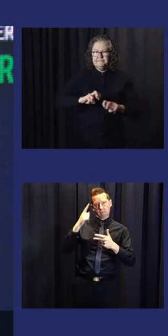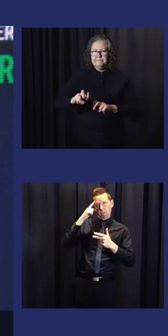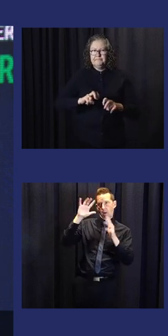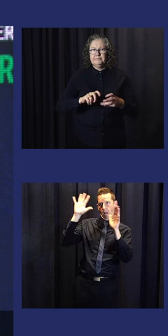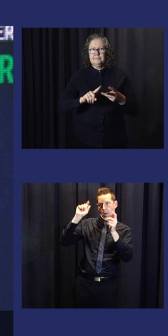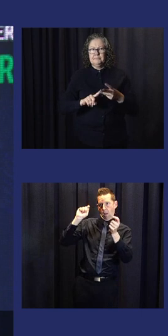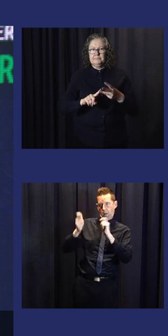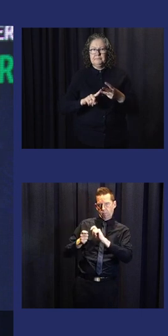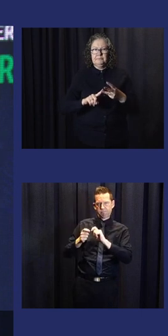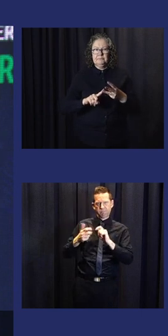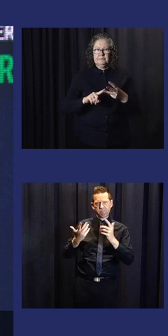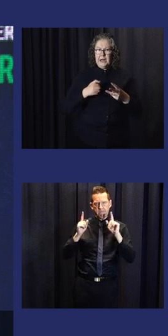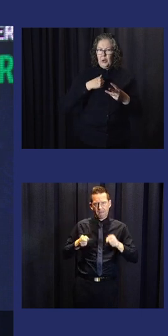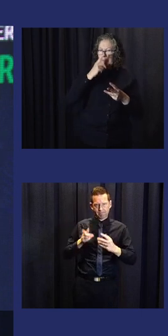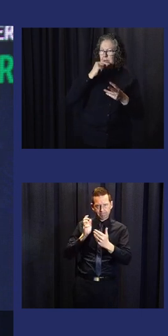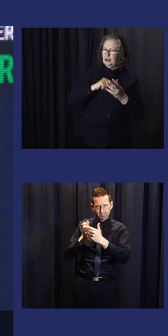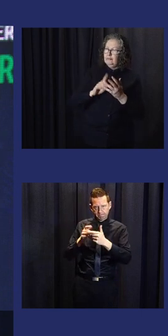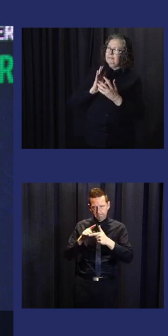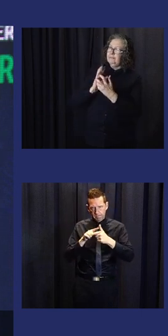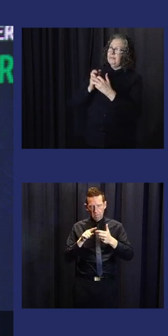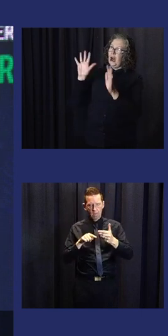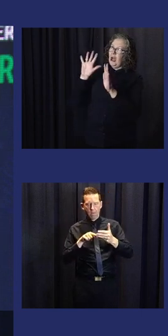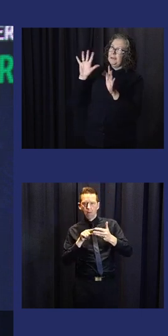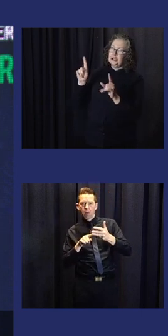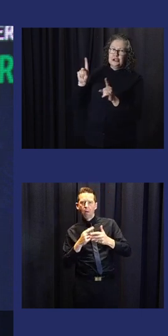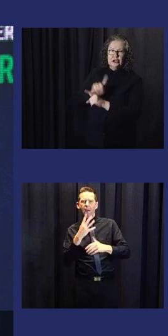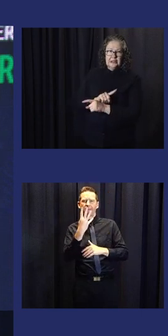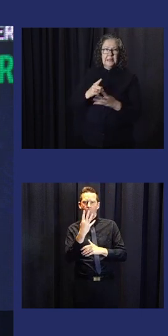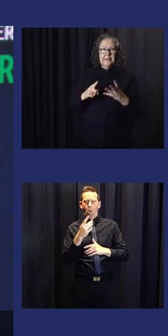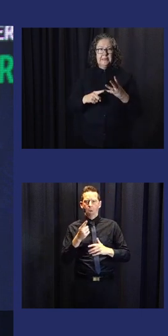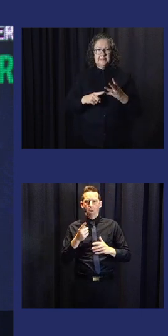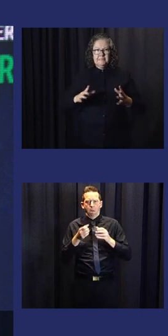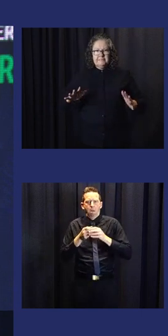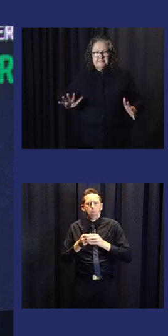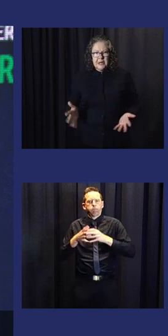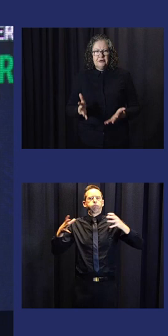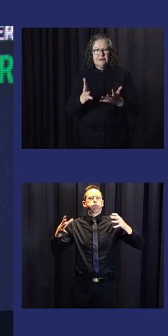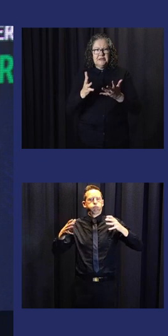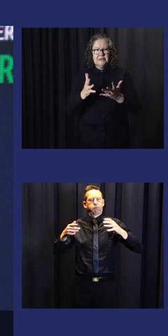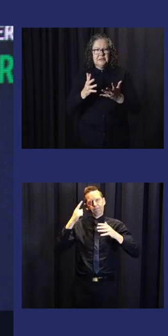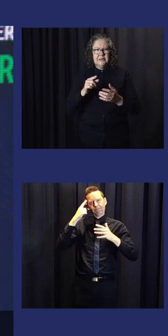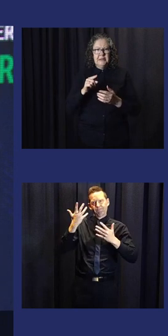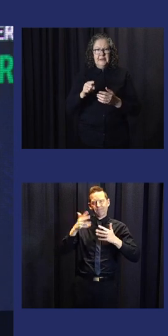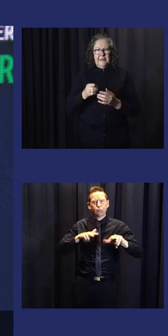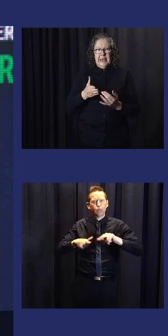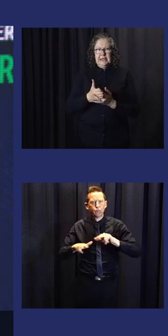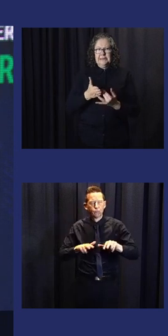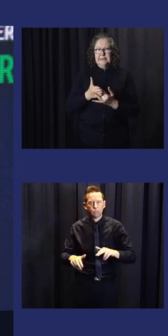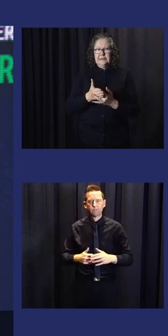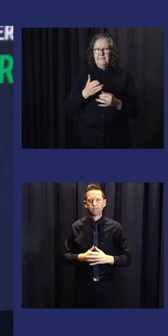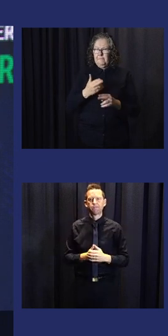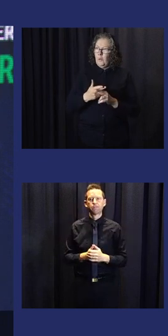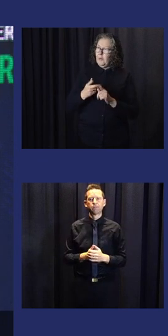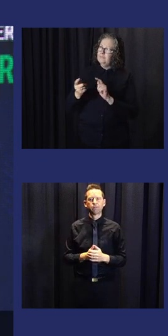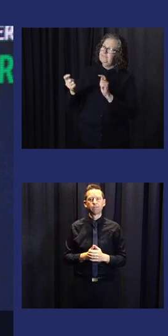climate adaptation. And the 4th, scale up effective DRR action. I think if I have to put one